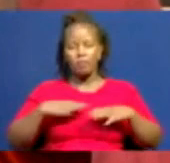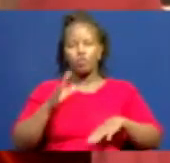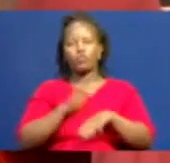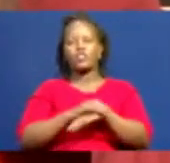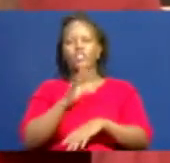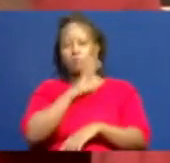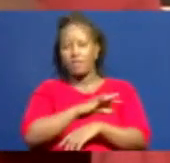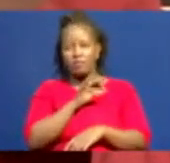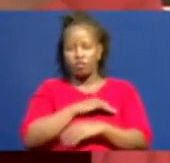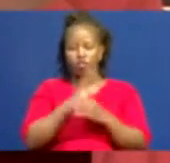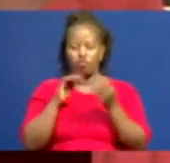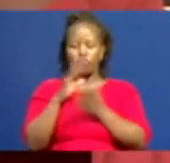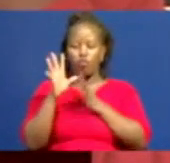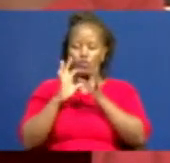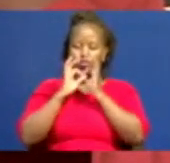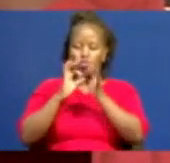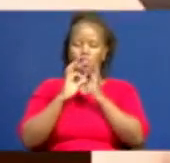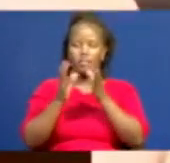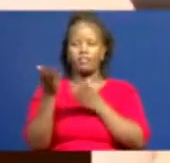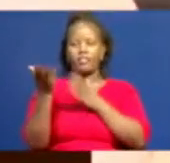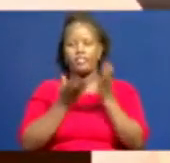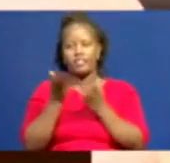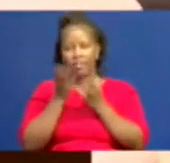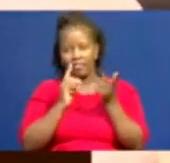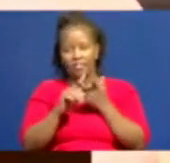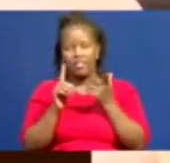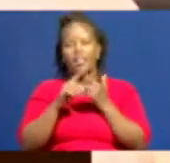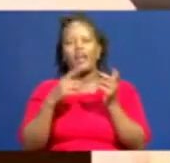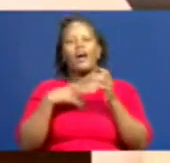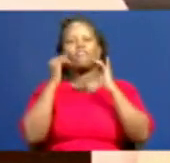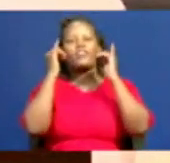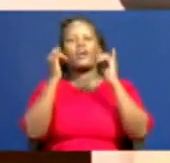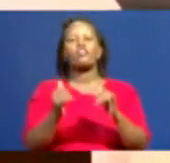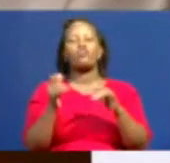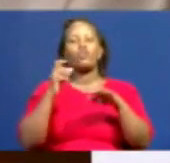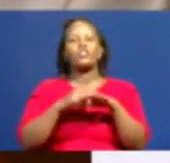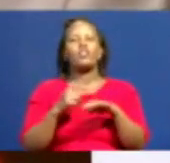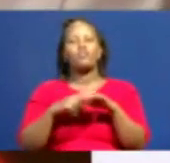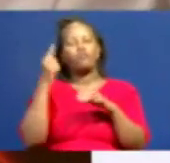enhanced connectivity services, marking a new era in the African